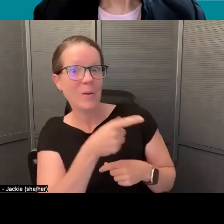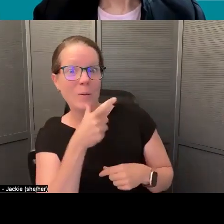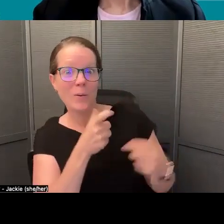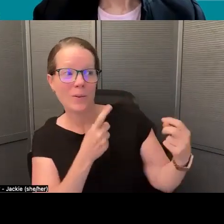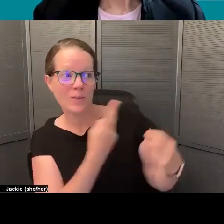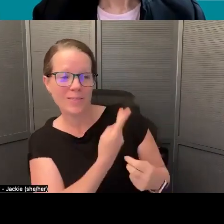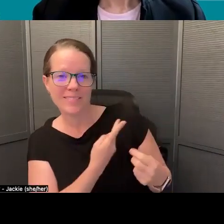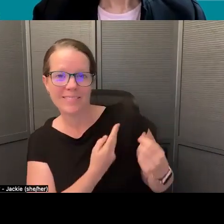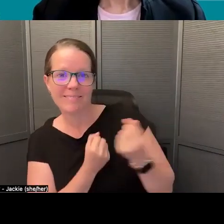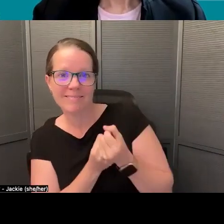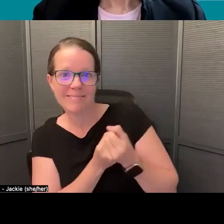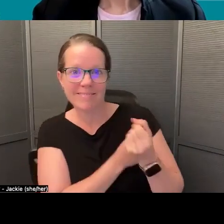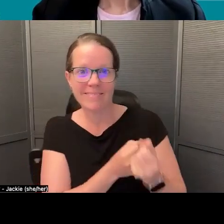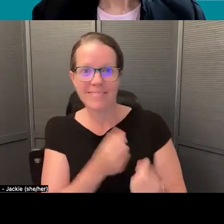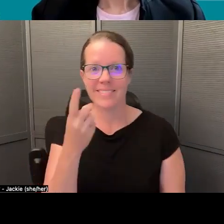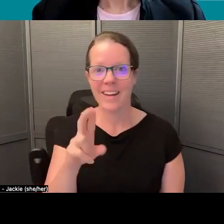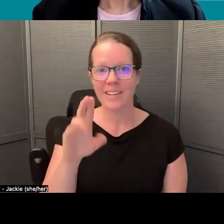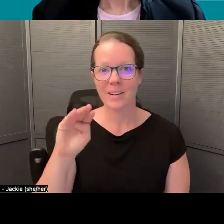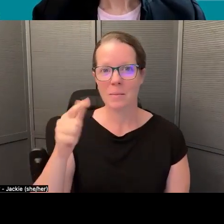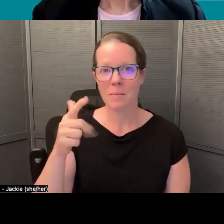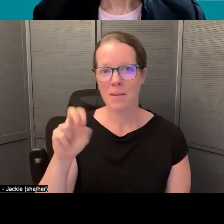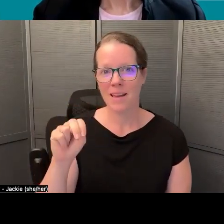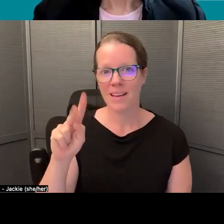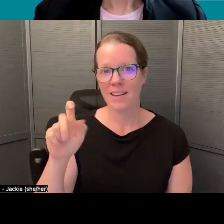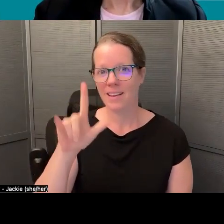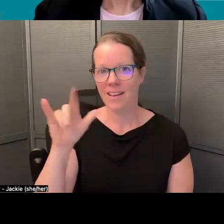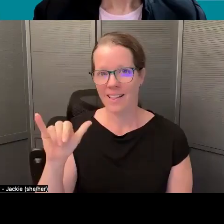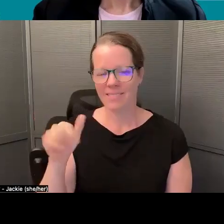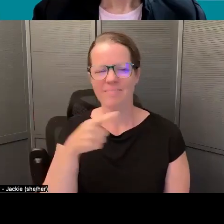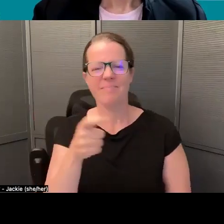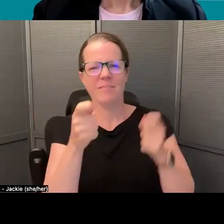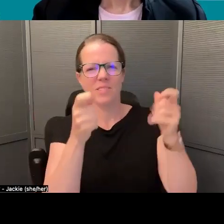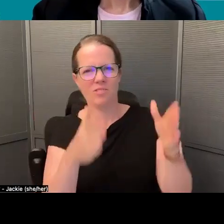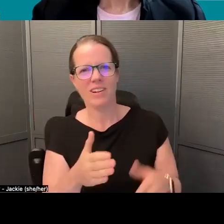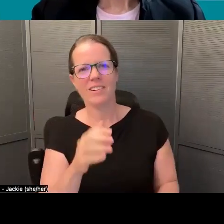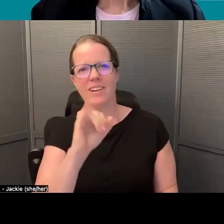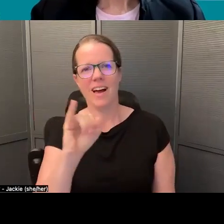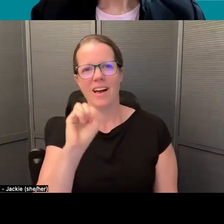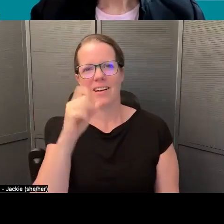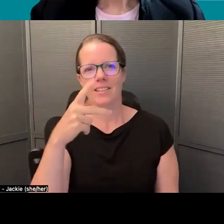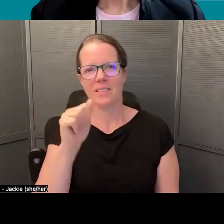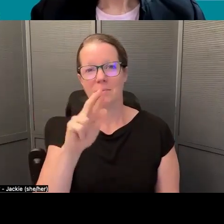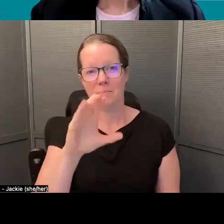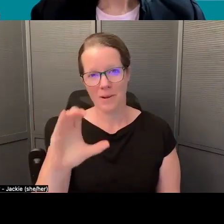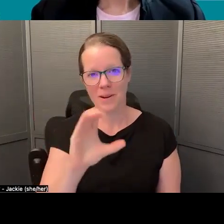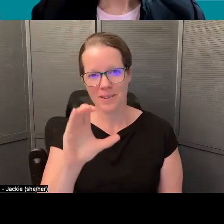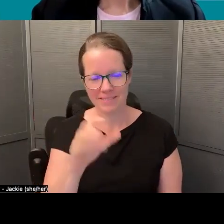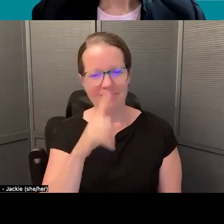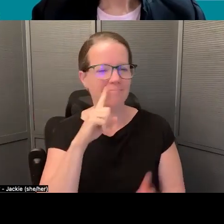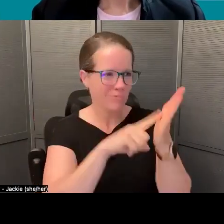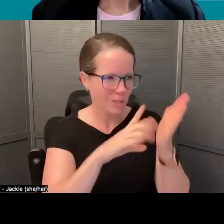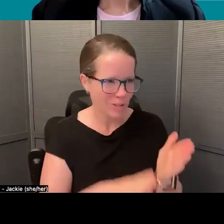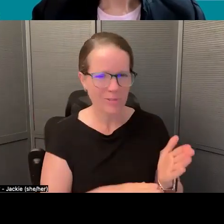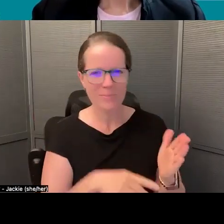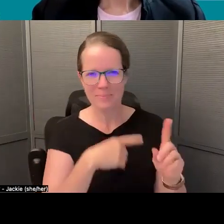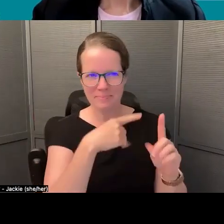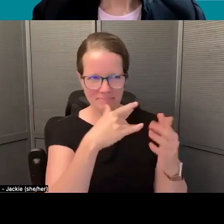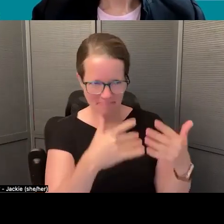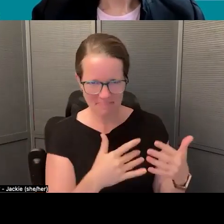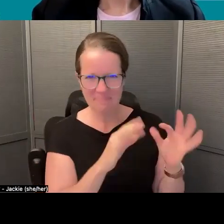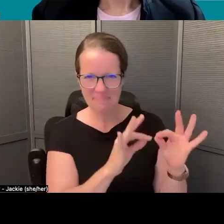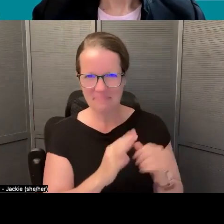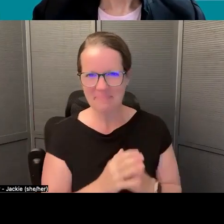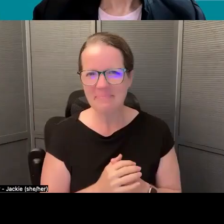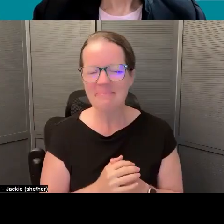psychologist, researcher, and the director of iSPARC. Before we get started, let me just review my